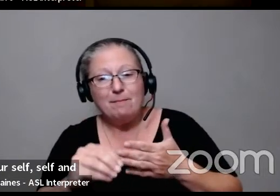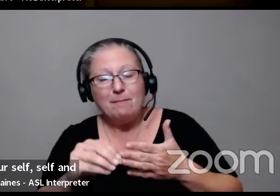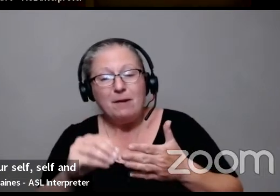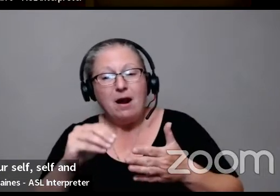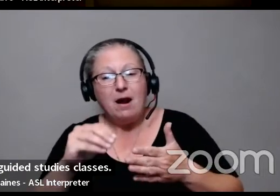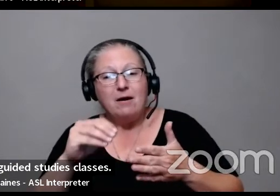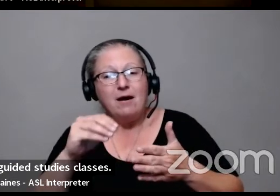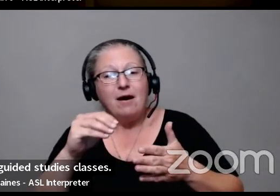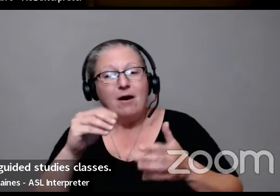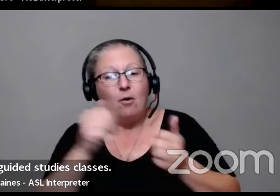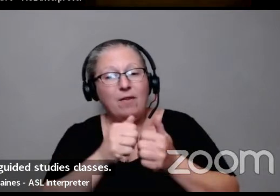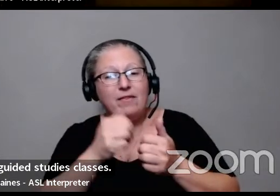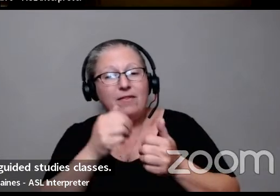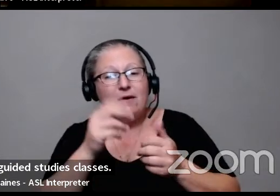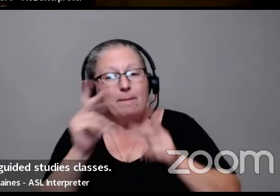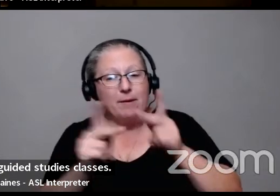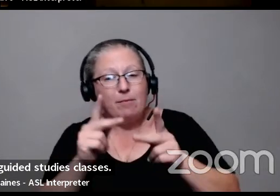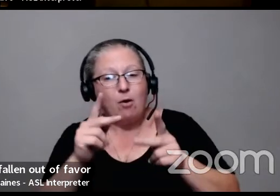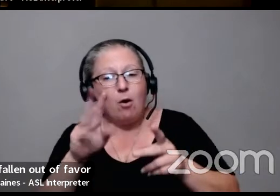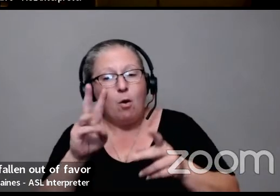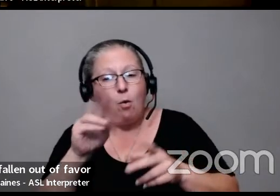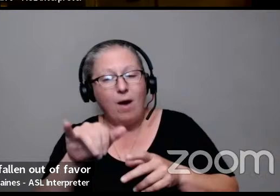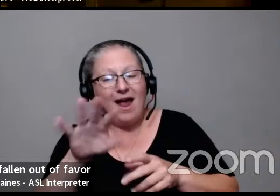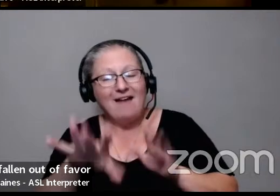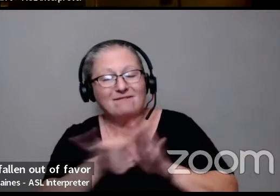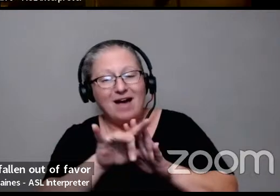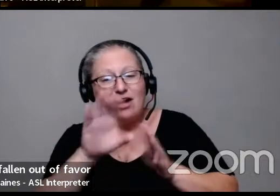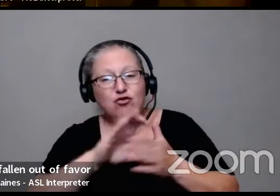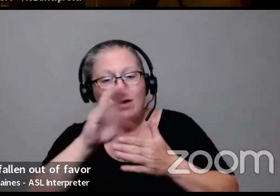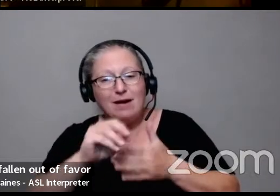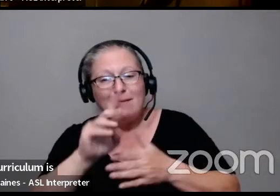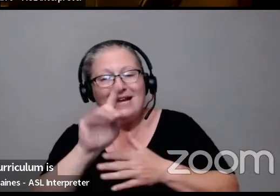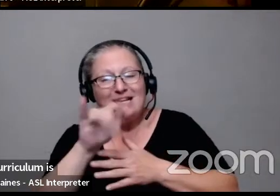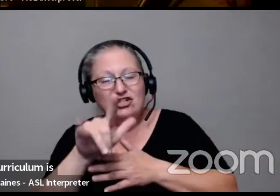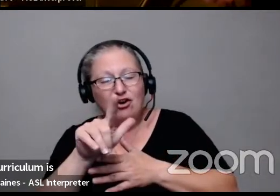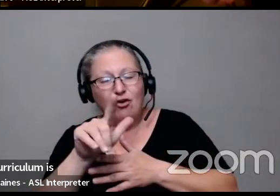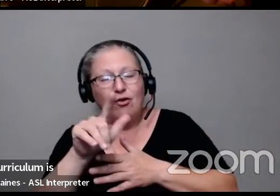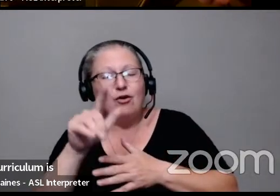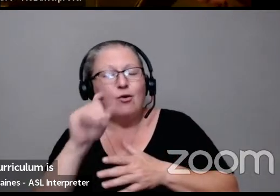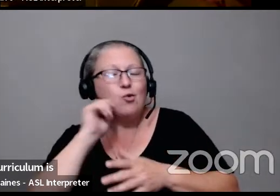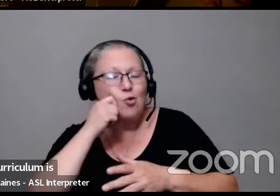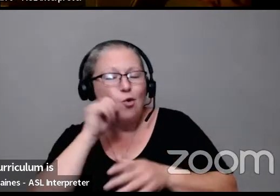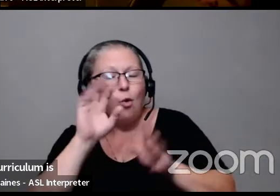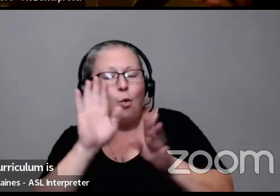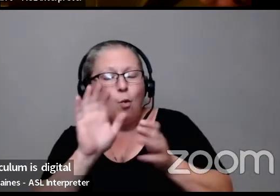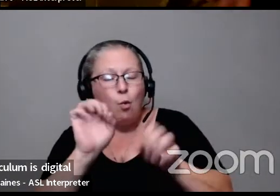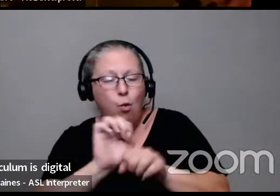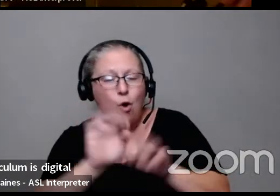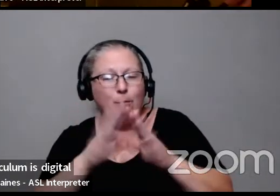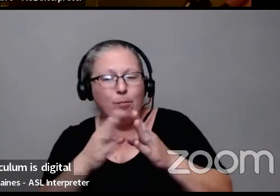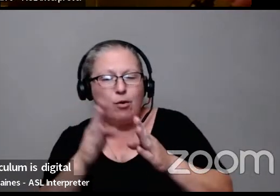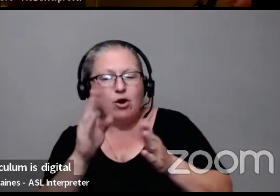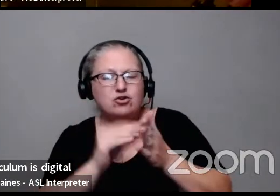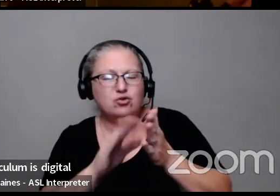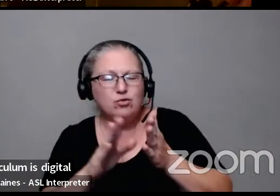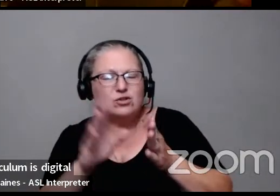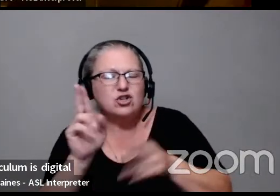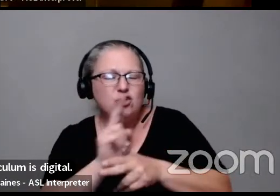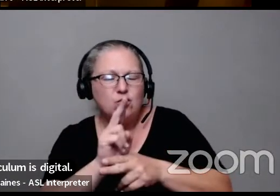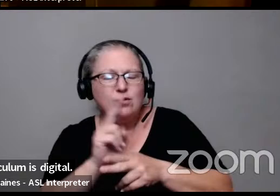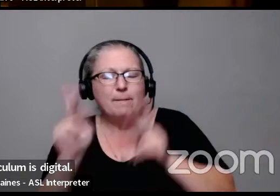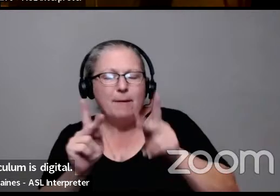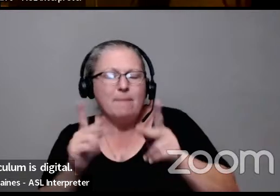of favor with folks. The Wayfinder curriculum is digital. It has these kind of really cool kind of workbooks that students use. So folks felt like it was a